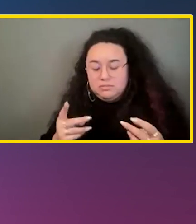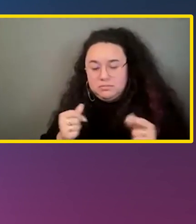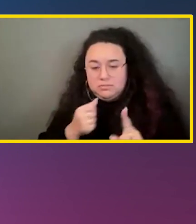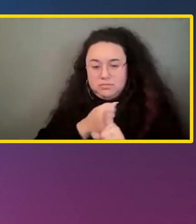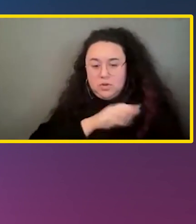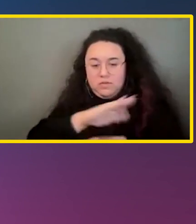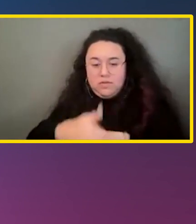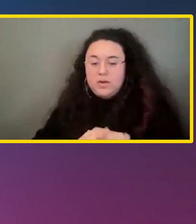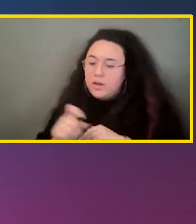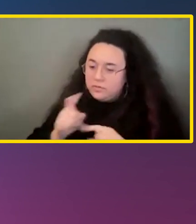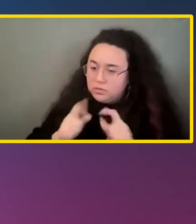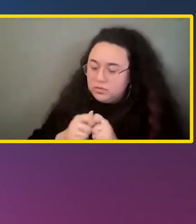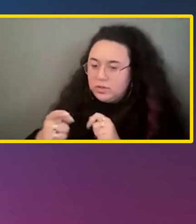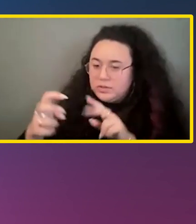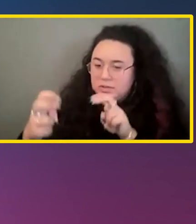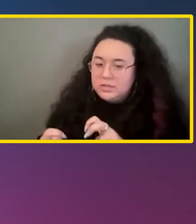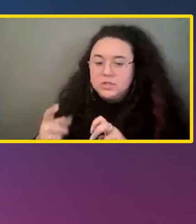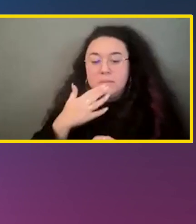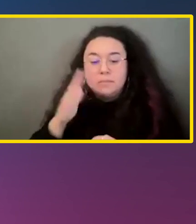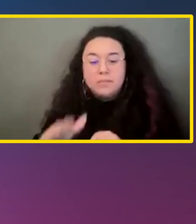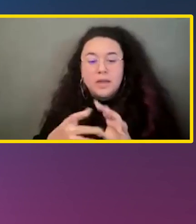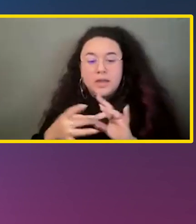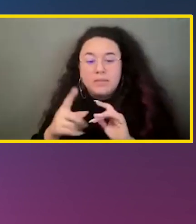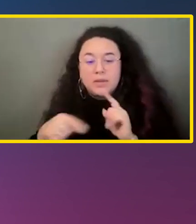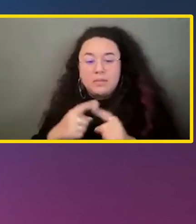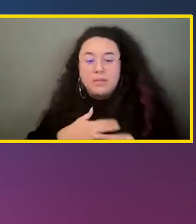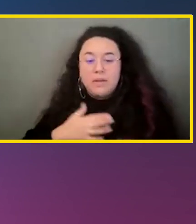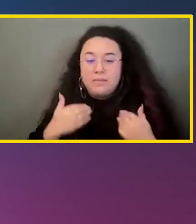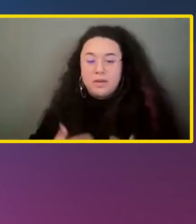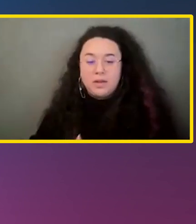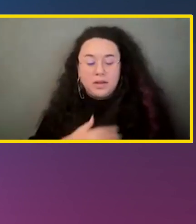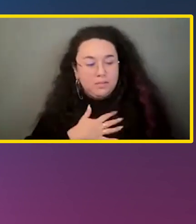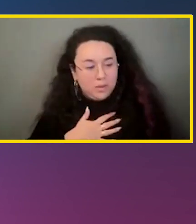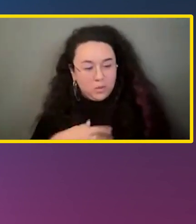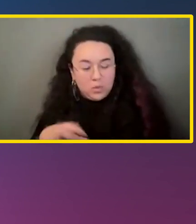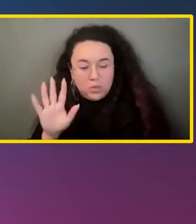I have to have these conversations with her. She actually made a bad comment about my body, guys. And I was like,